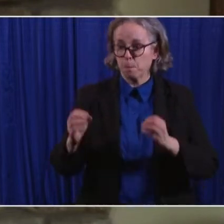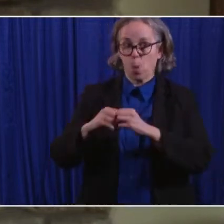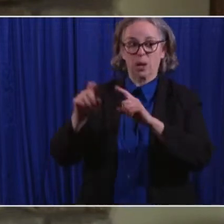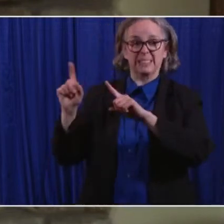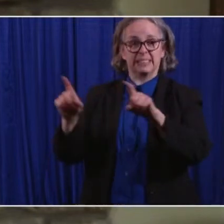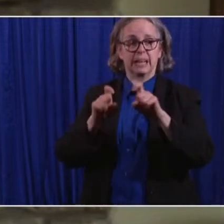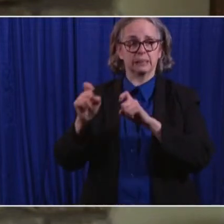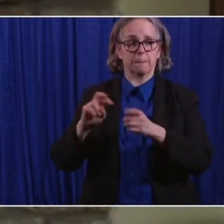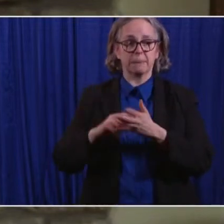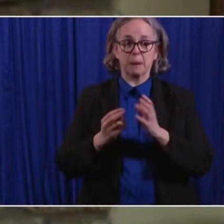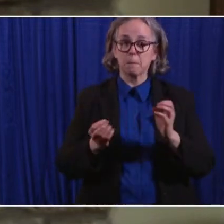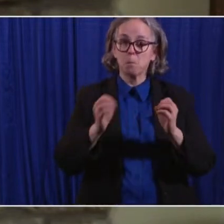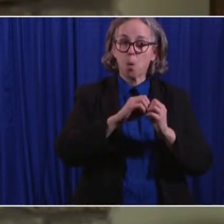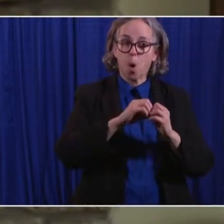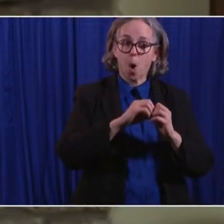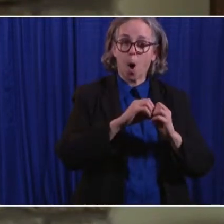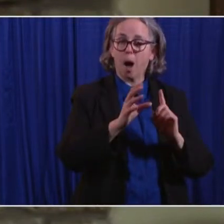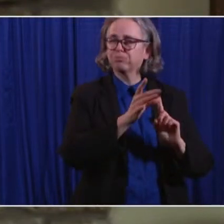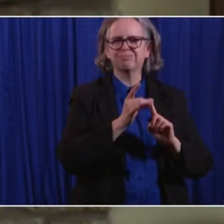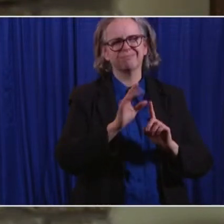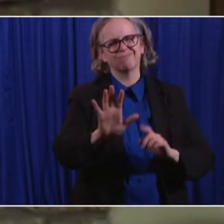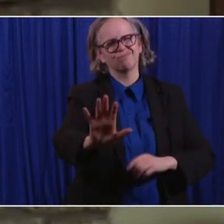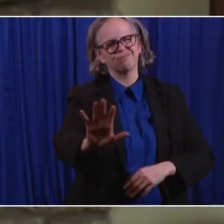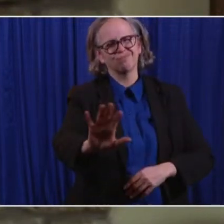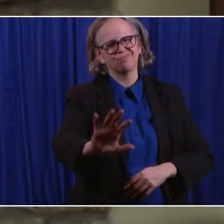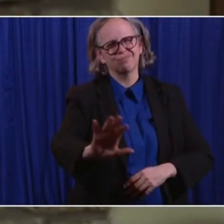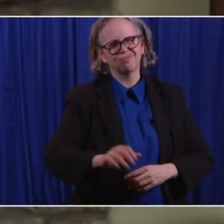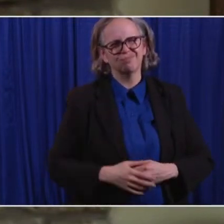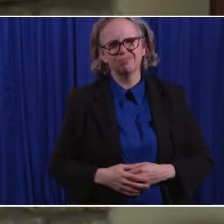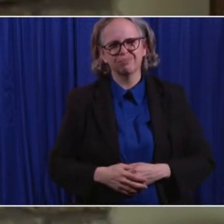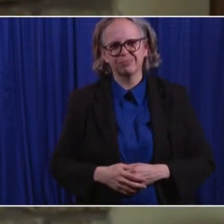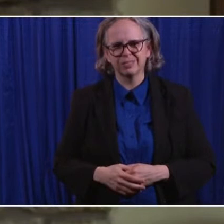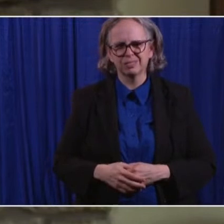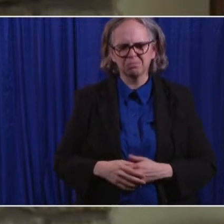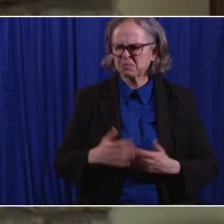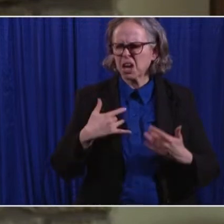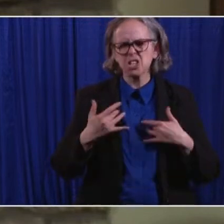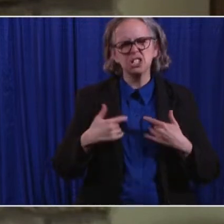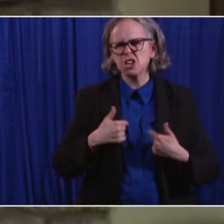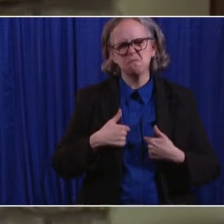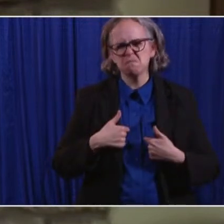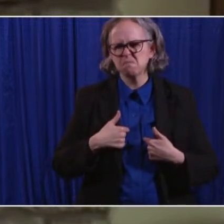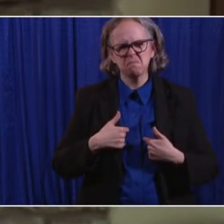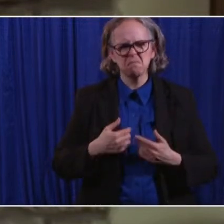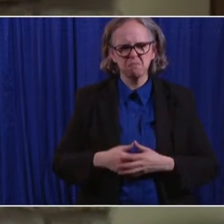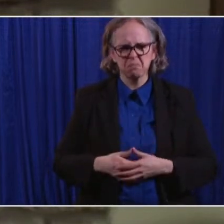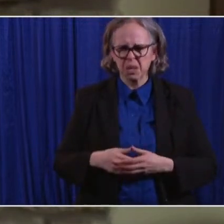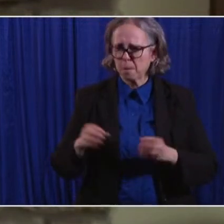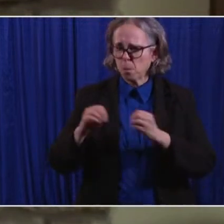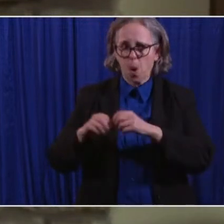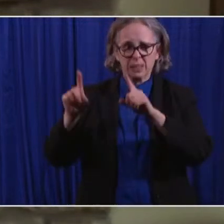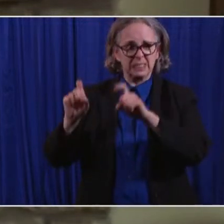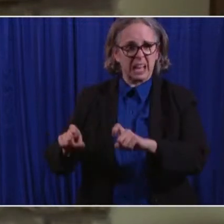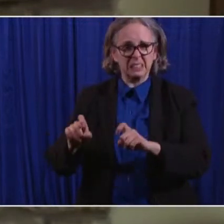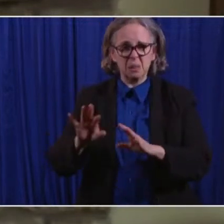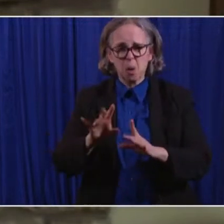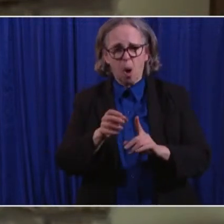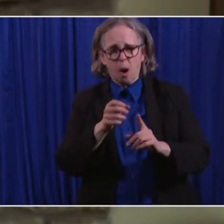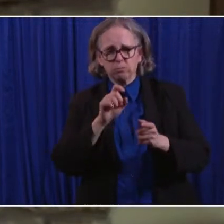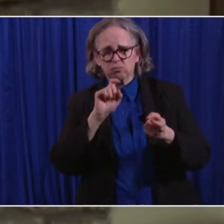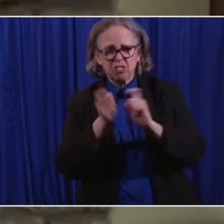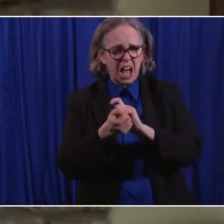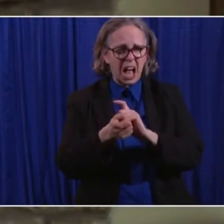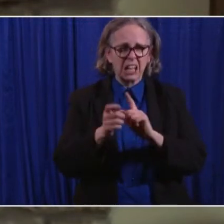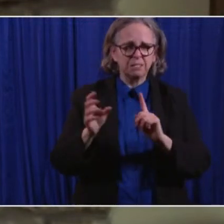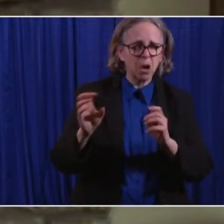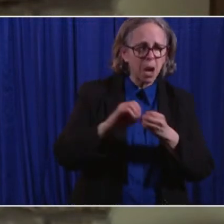tests we're doing. That is not going to really impact to a great extent when your positivity rate